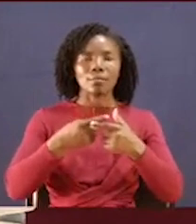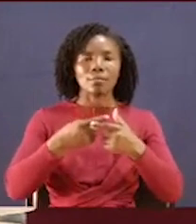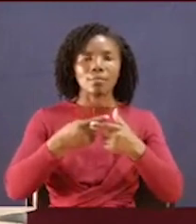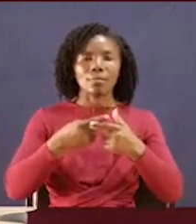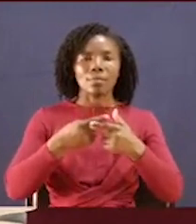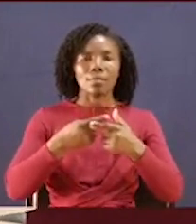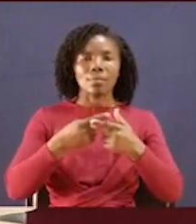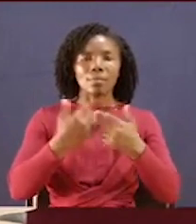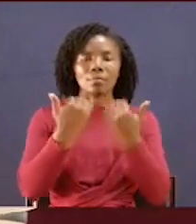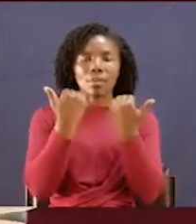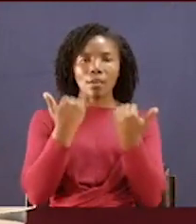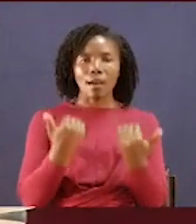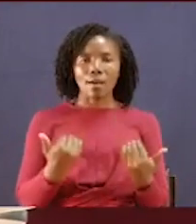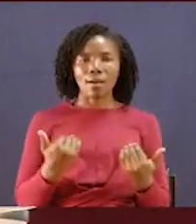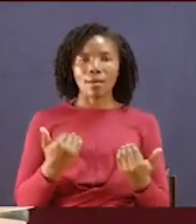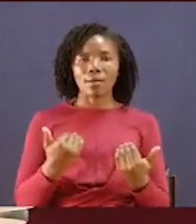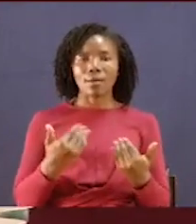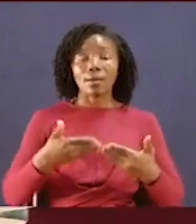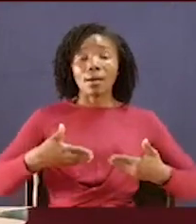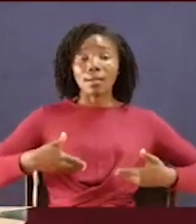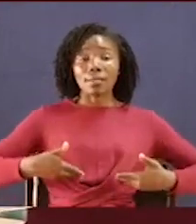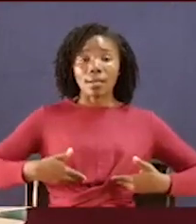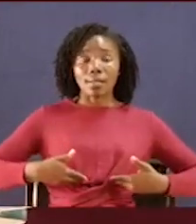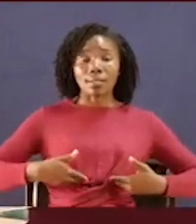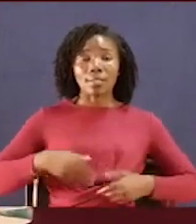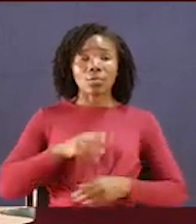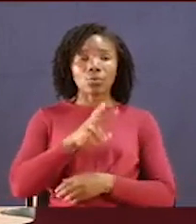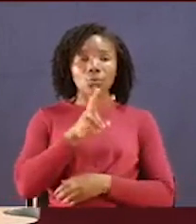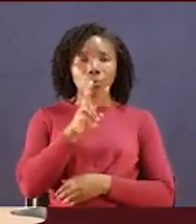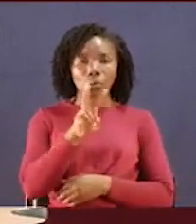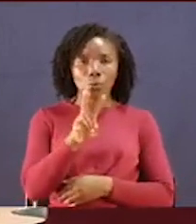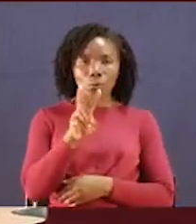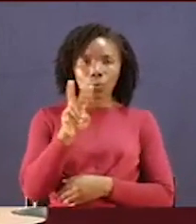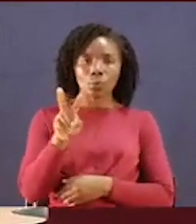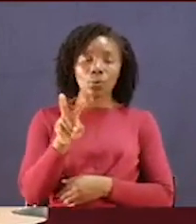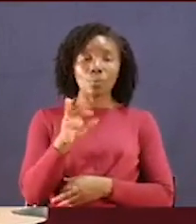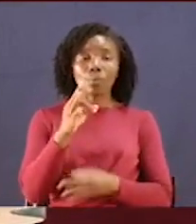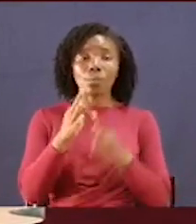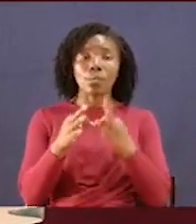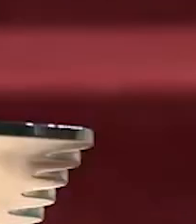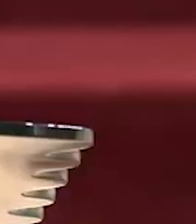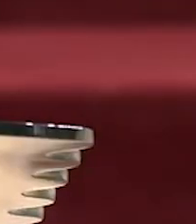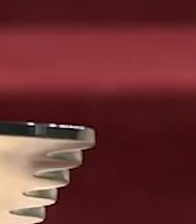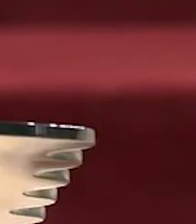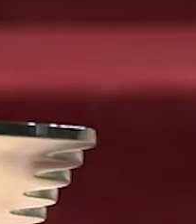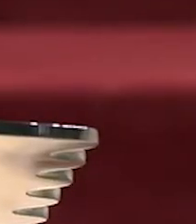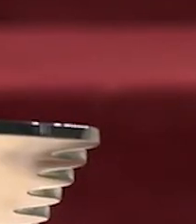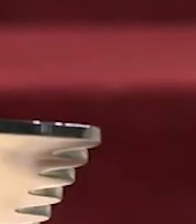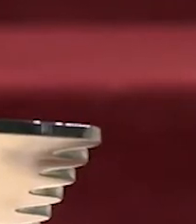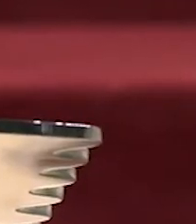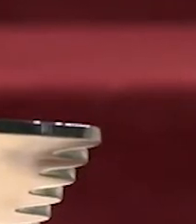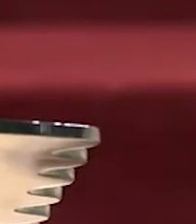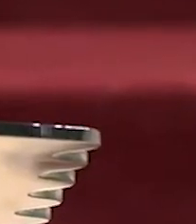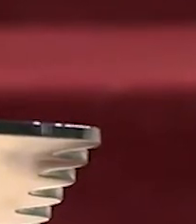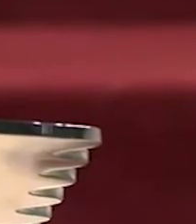family, and you look. And if you need to Google or do a research or visit some of the